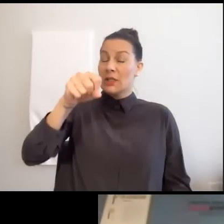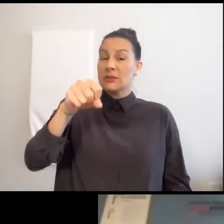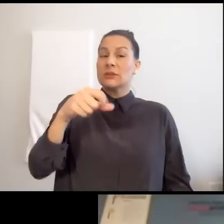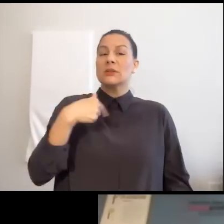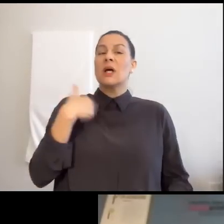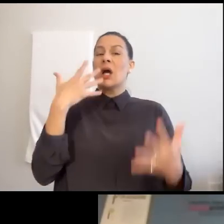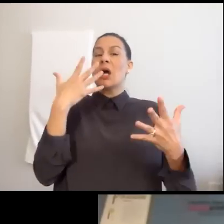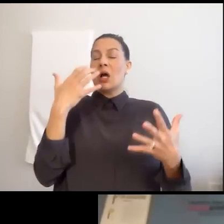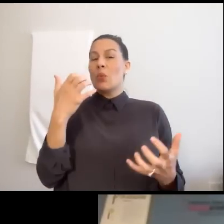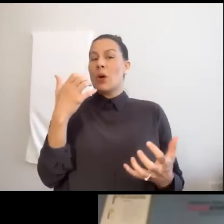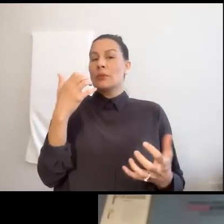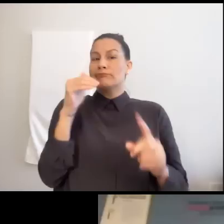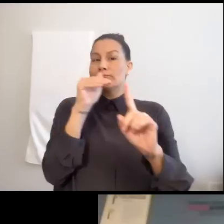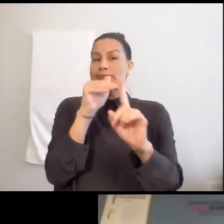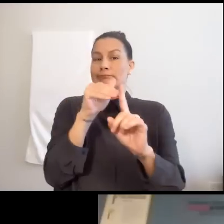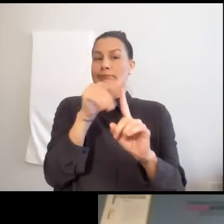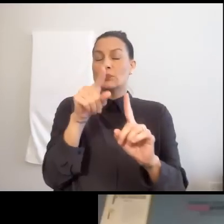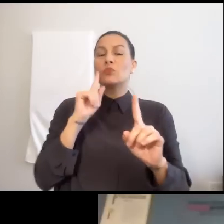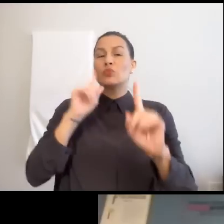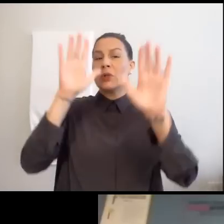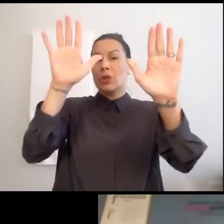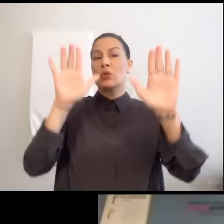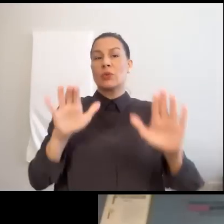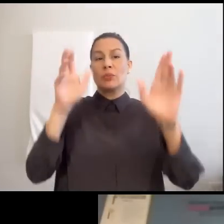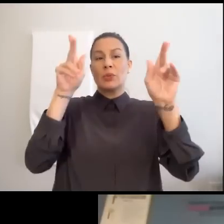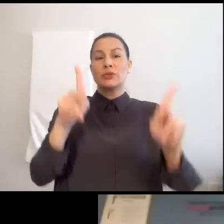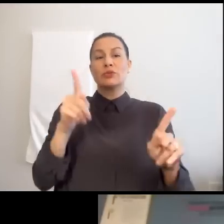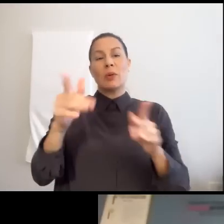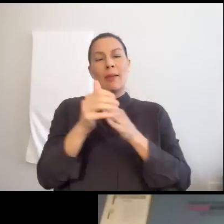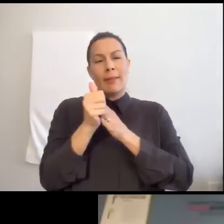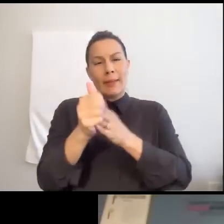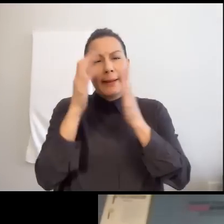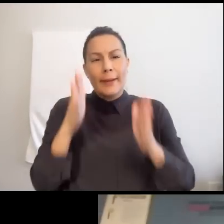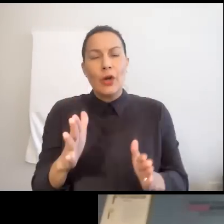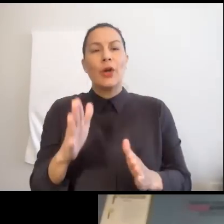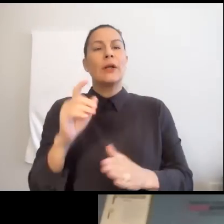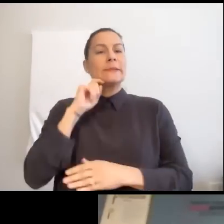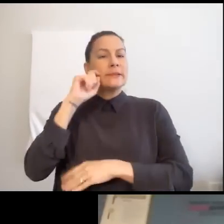that she was an incredible person. She was a leader, she was a sex worker,